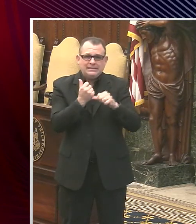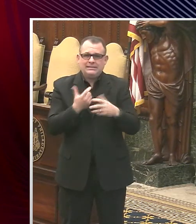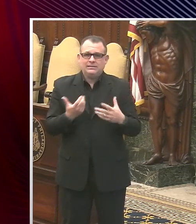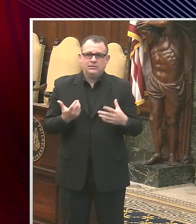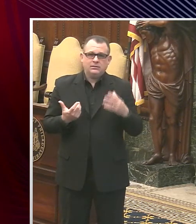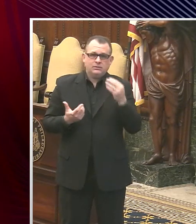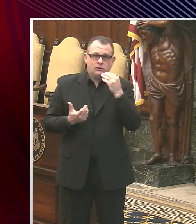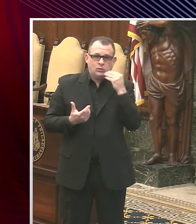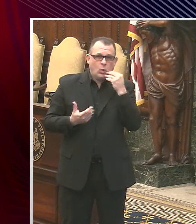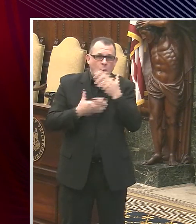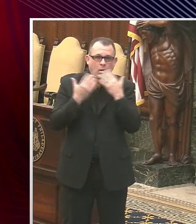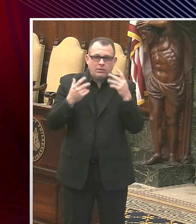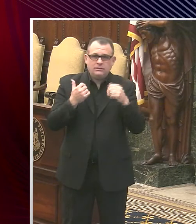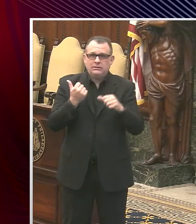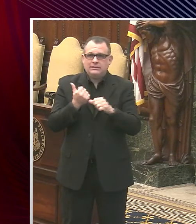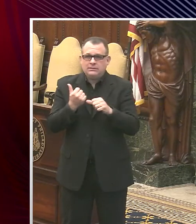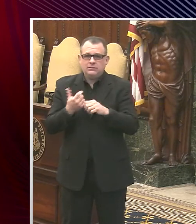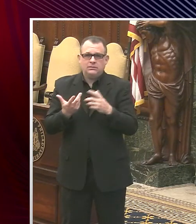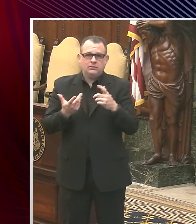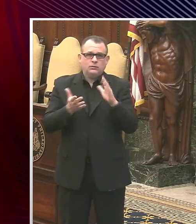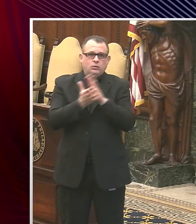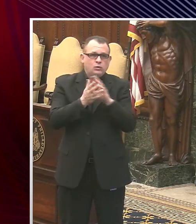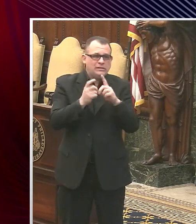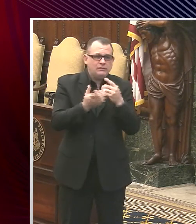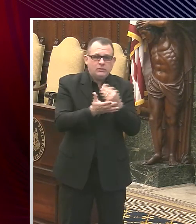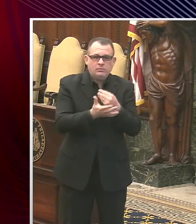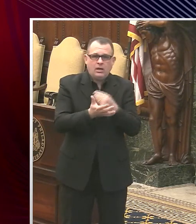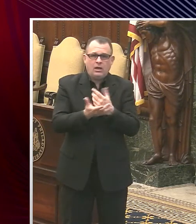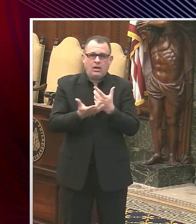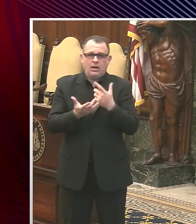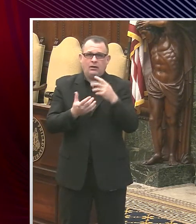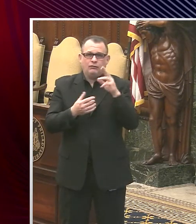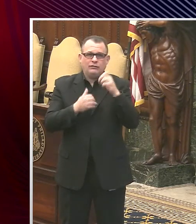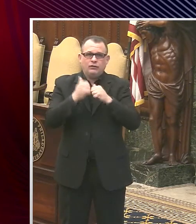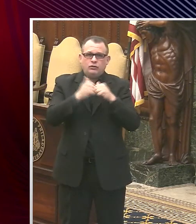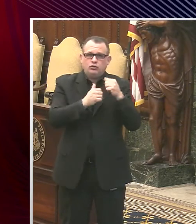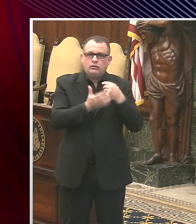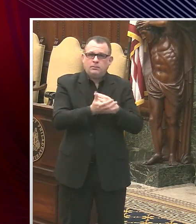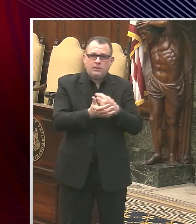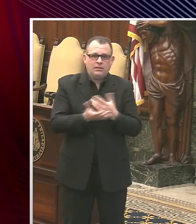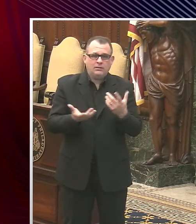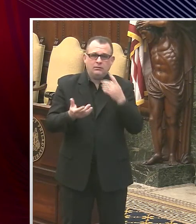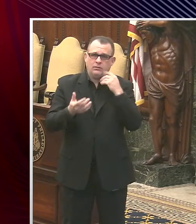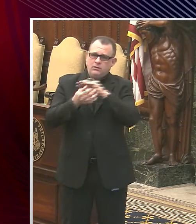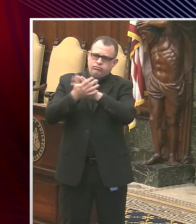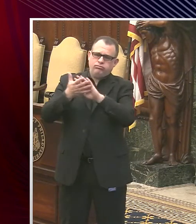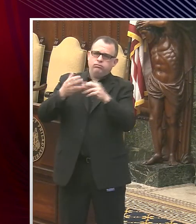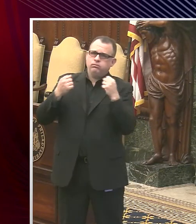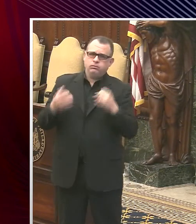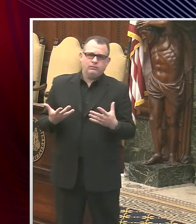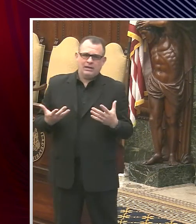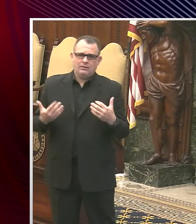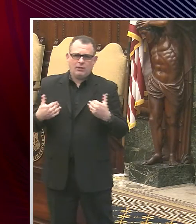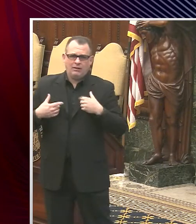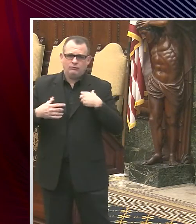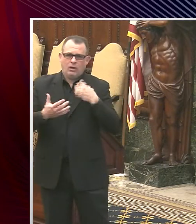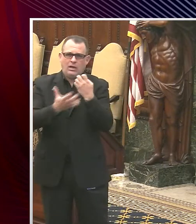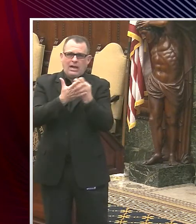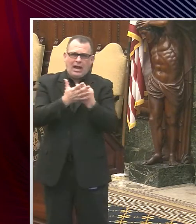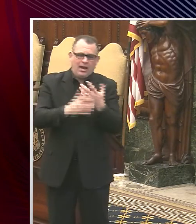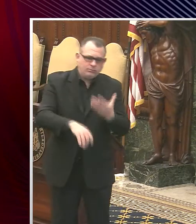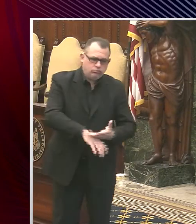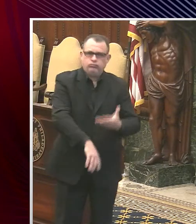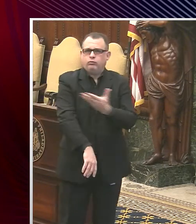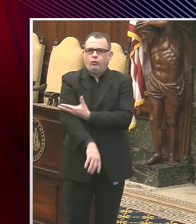homeless assistance, money to the school district, infrastructure money. So really important things that will really help the economy. I don't know, do you want to add